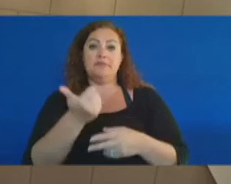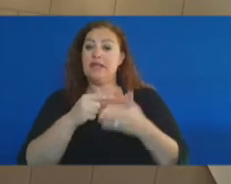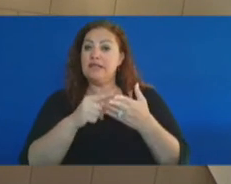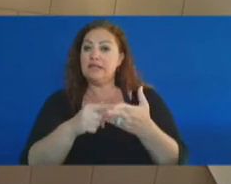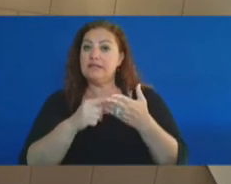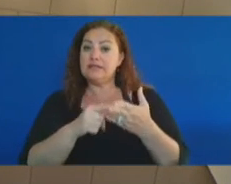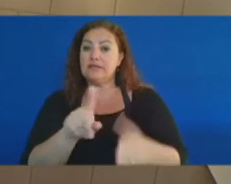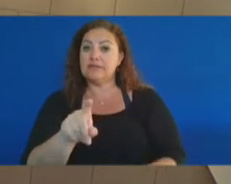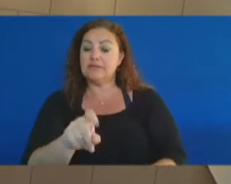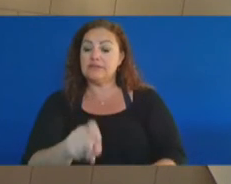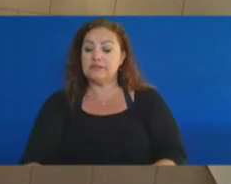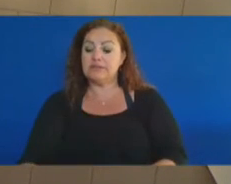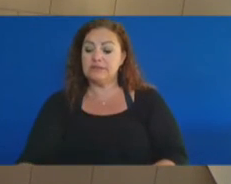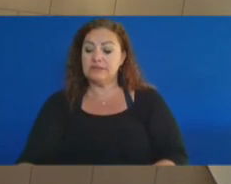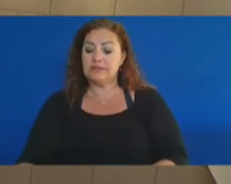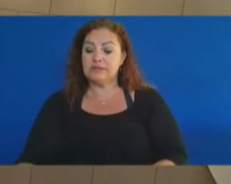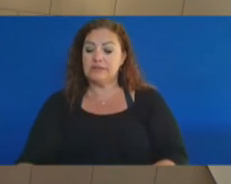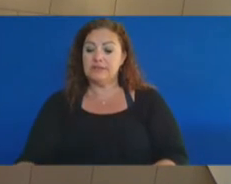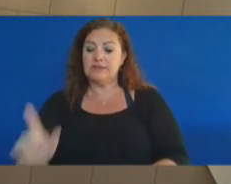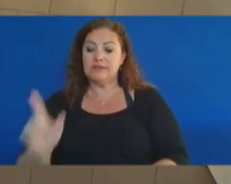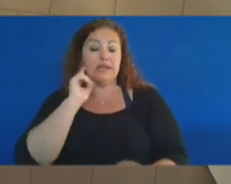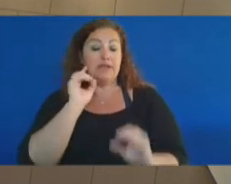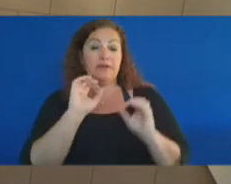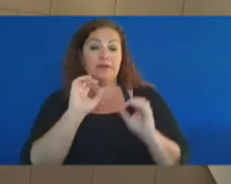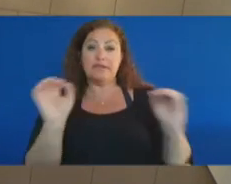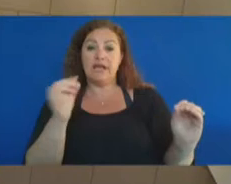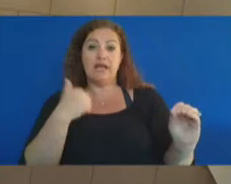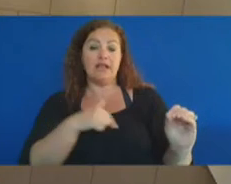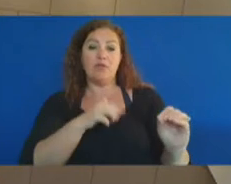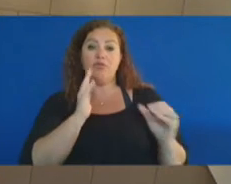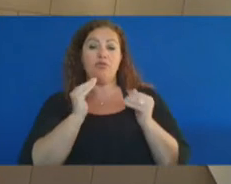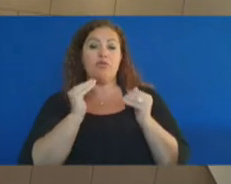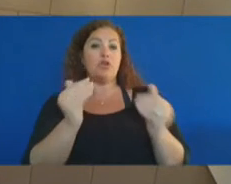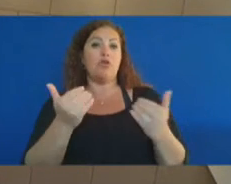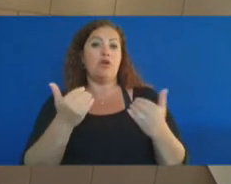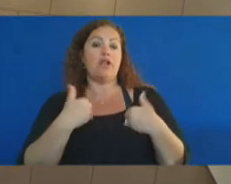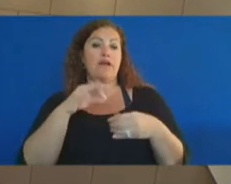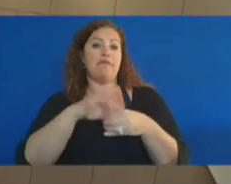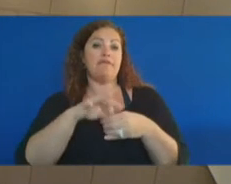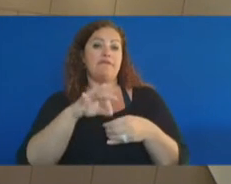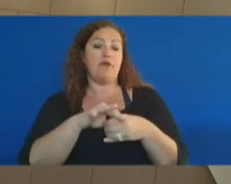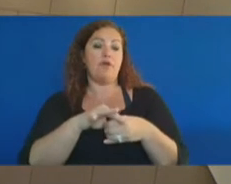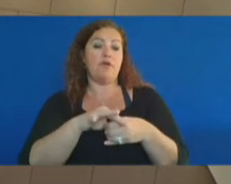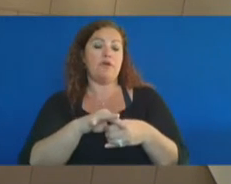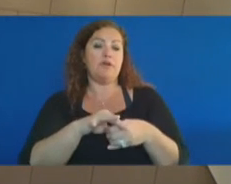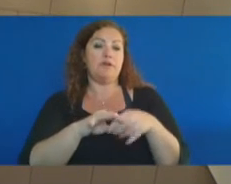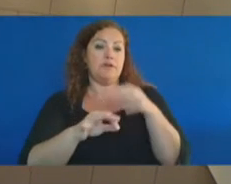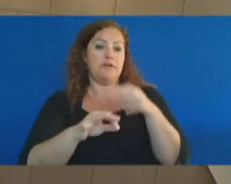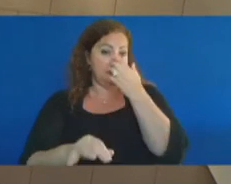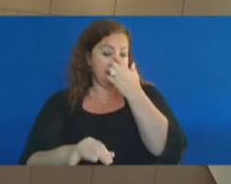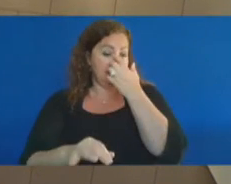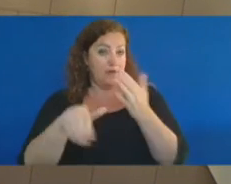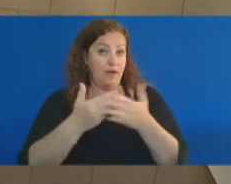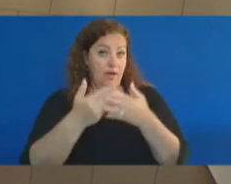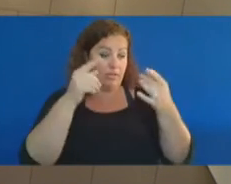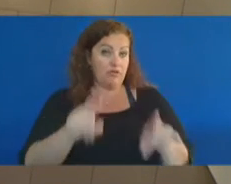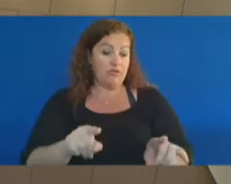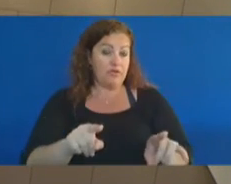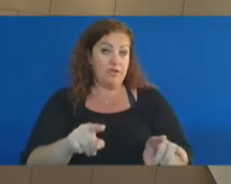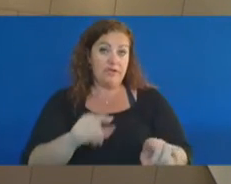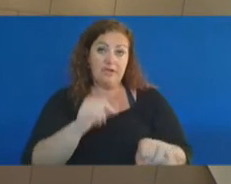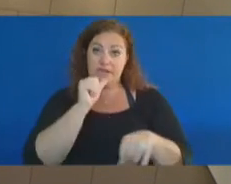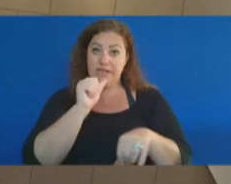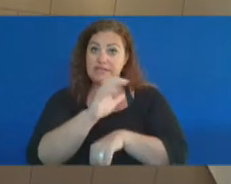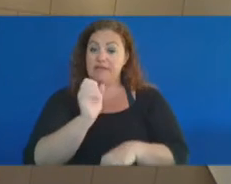discussion hearing none we will go ahead and have a vote Miss I'm sorry all in favor of not sending it back to the